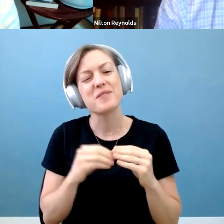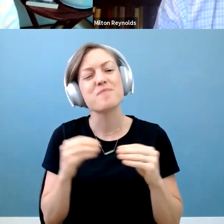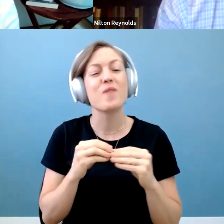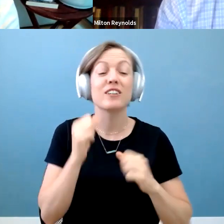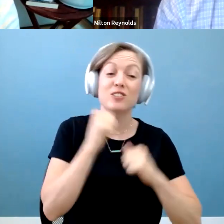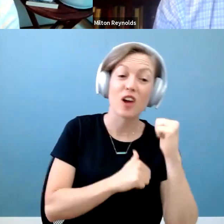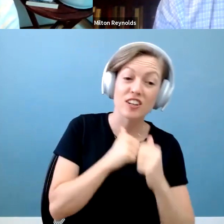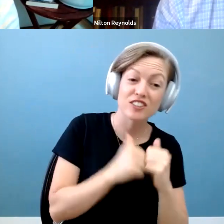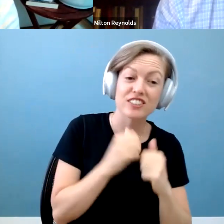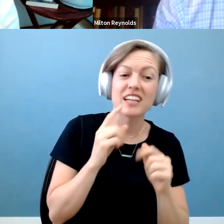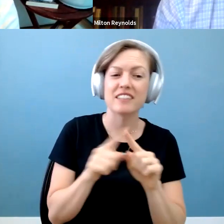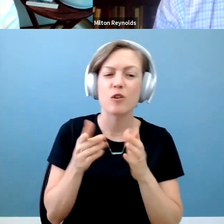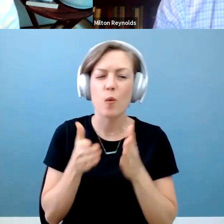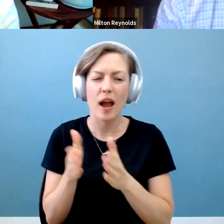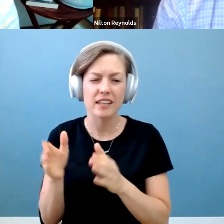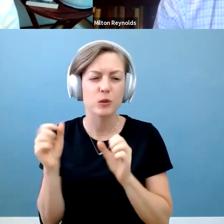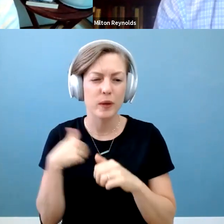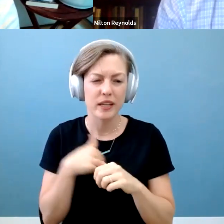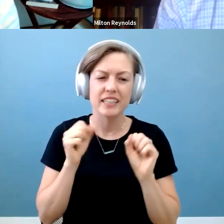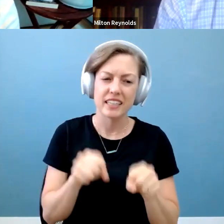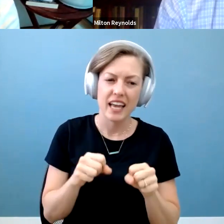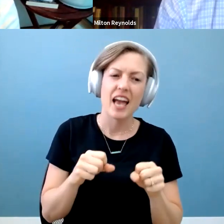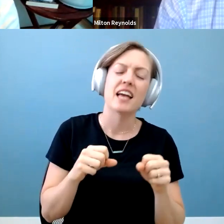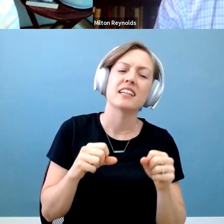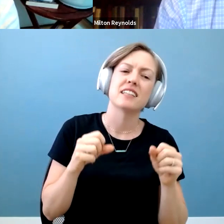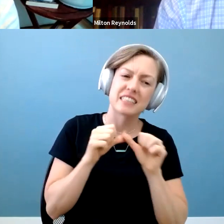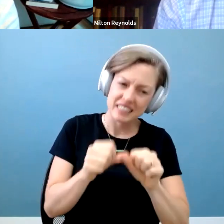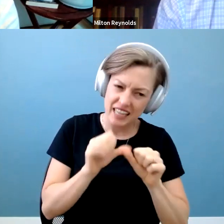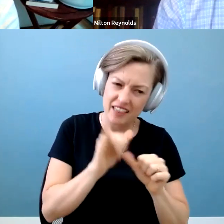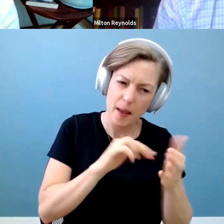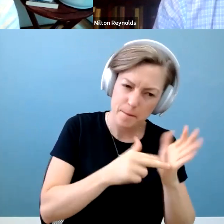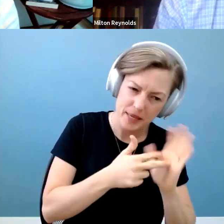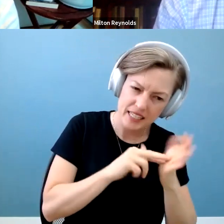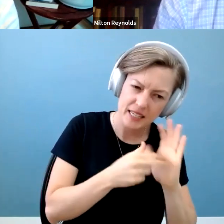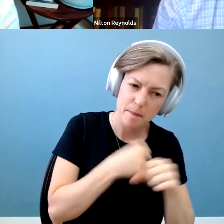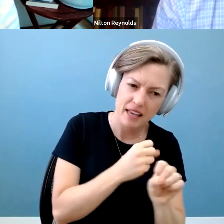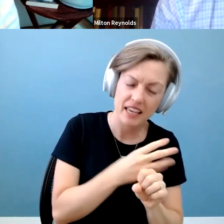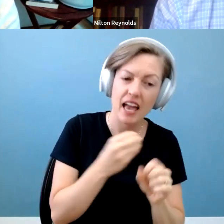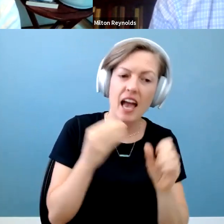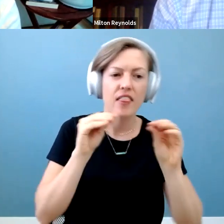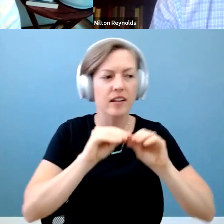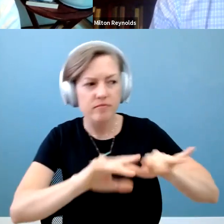mechanisms through which we can engage in sustained meaning making, and then move these conversations more broadly to the public, and